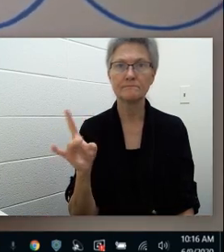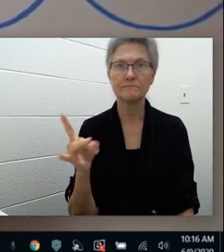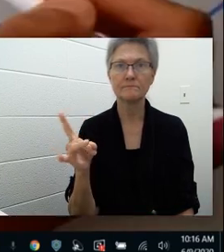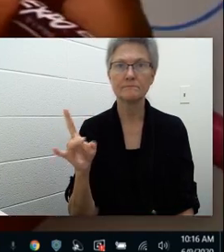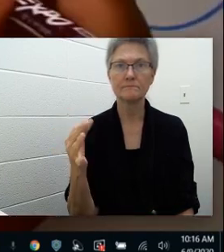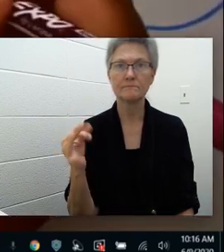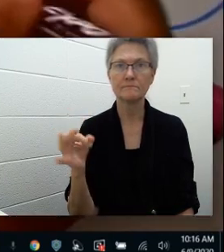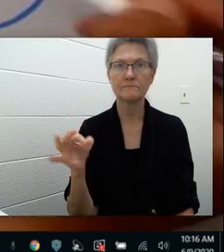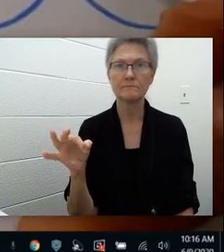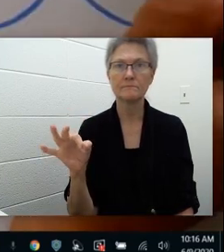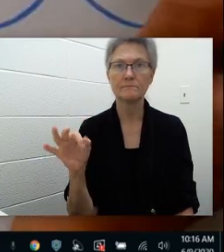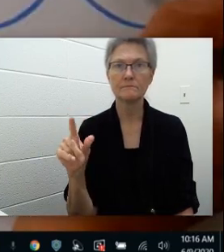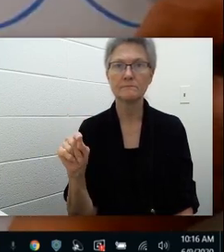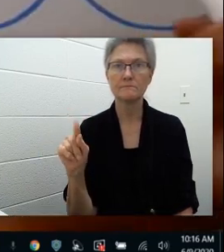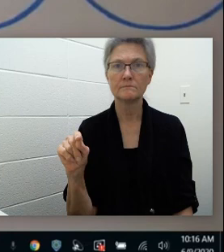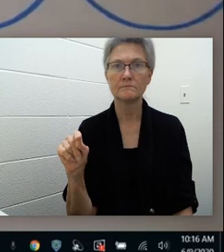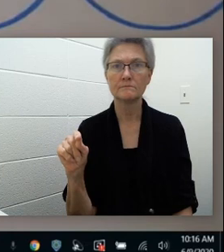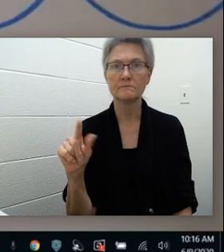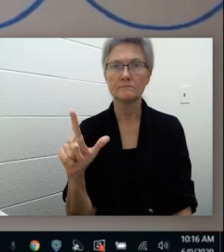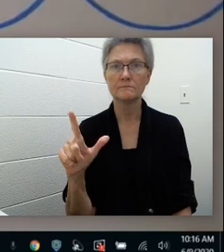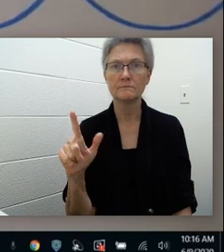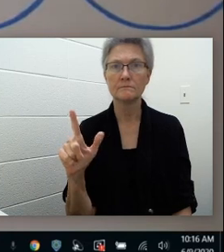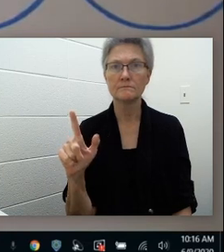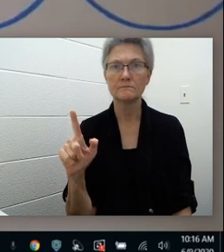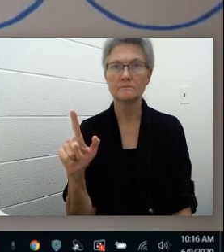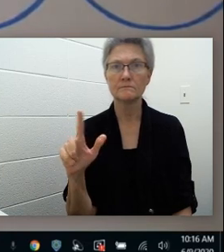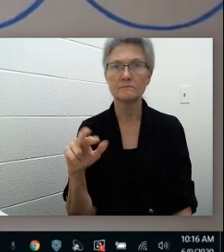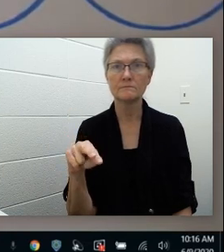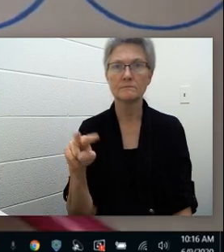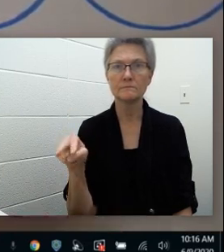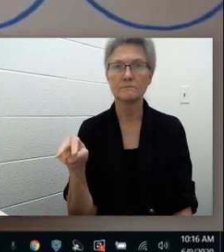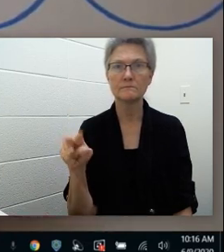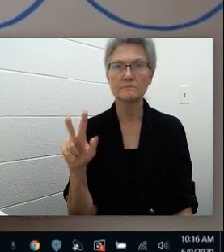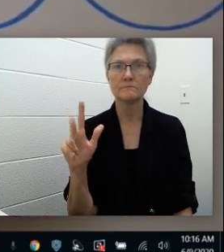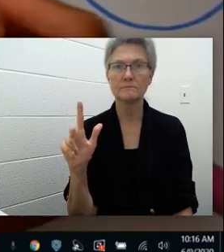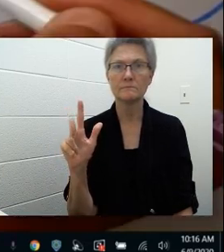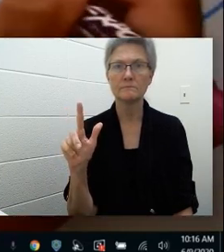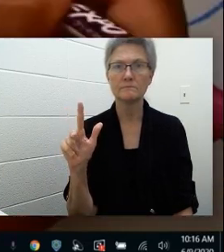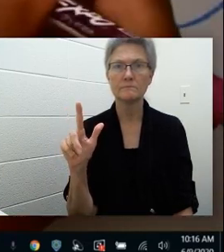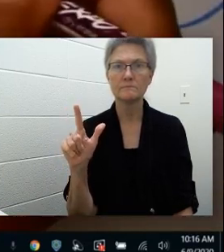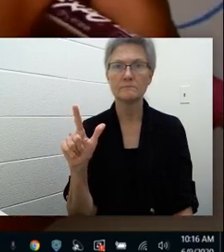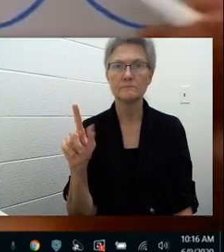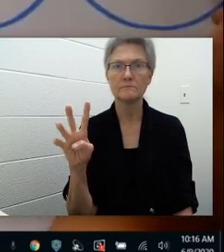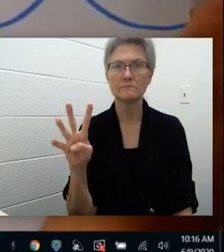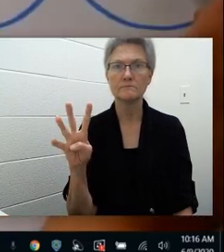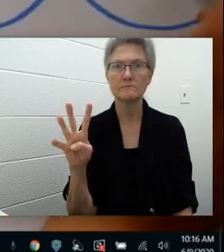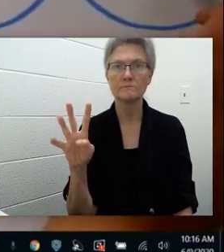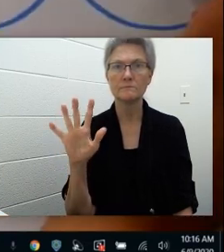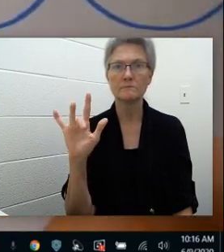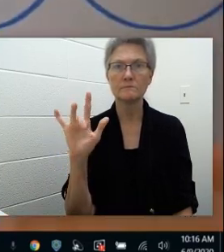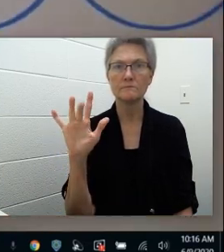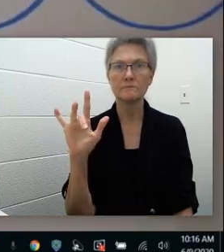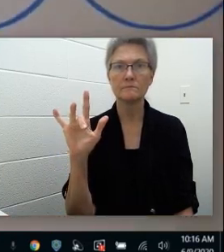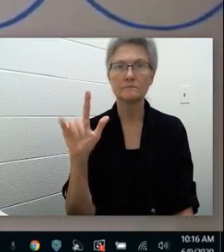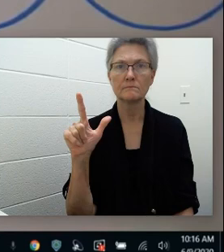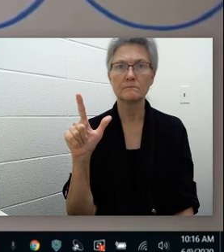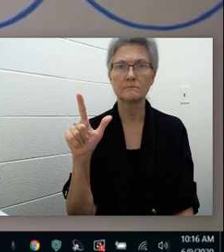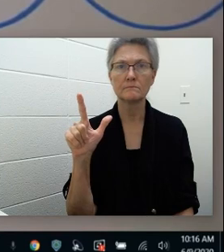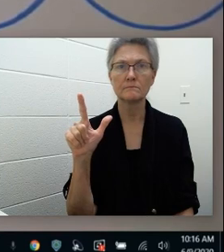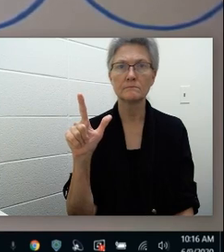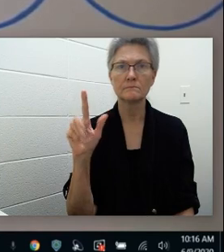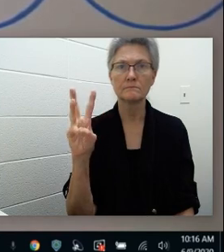17, 18, 19, 20, 21, 22, 23, 24,